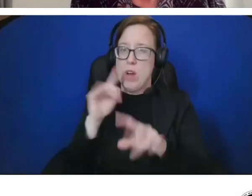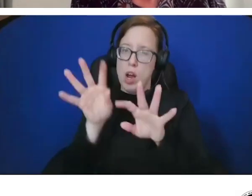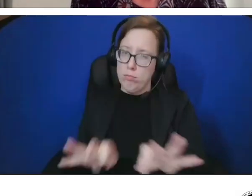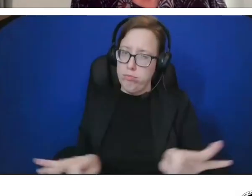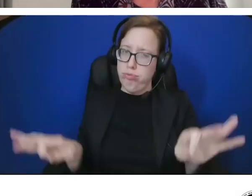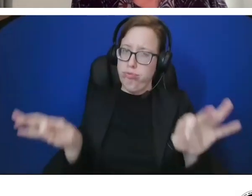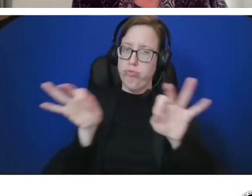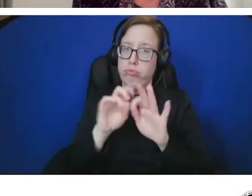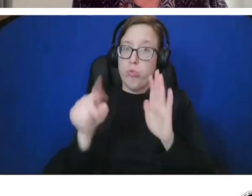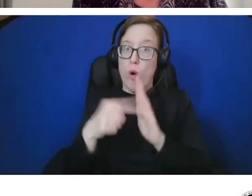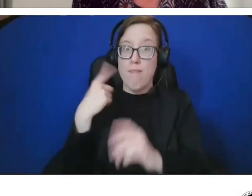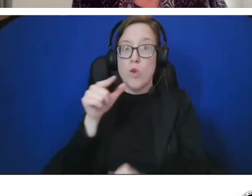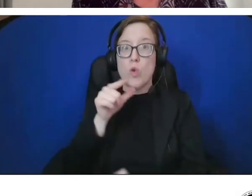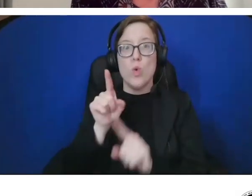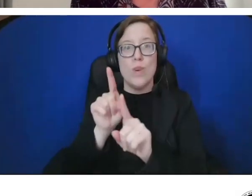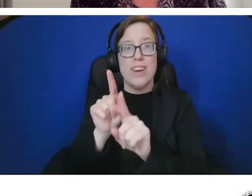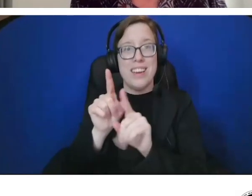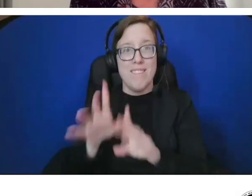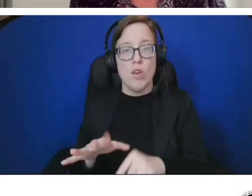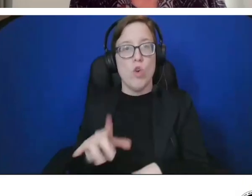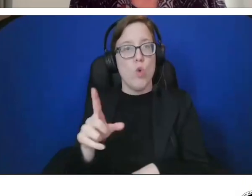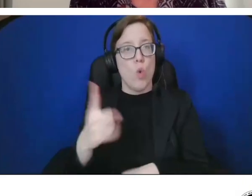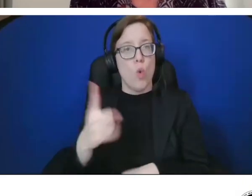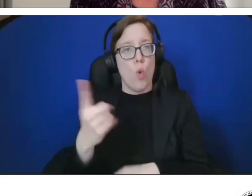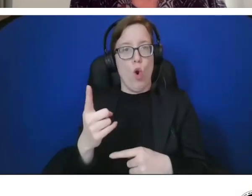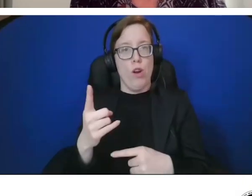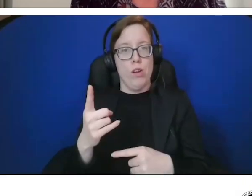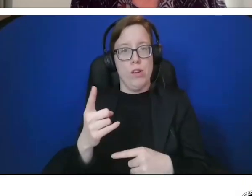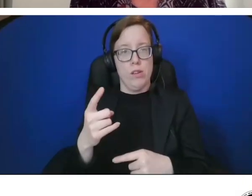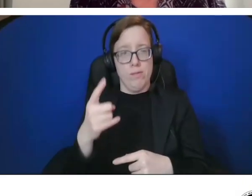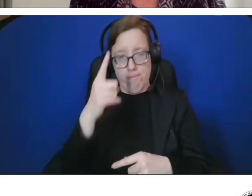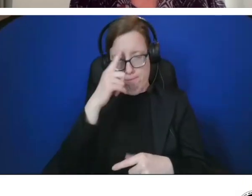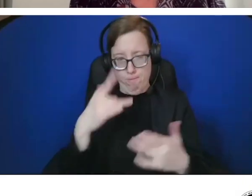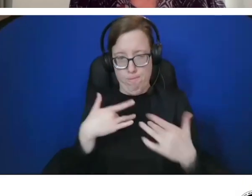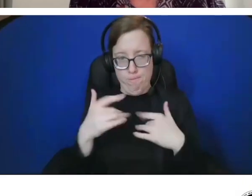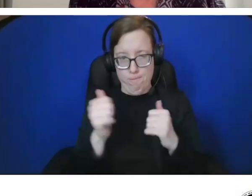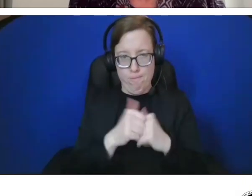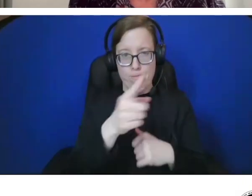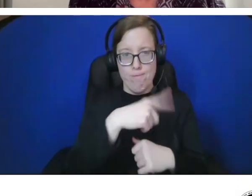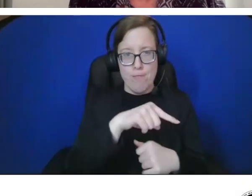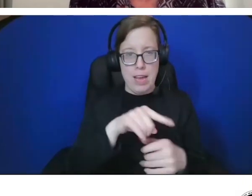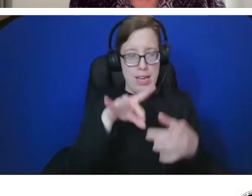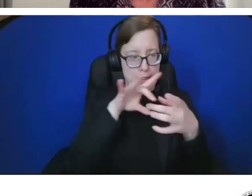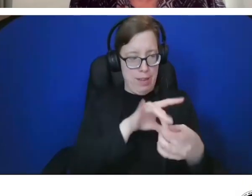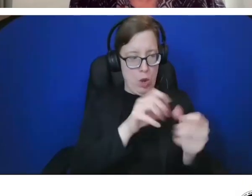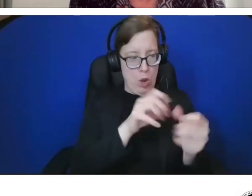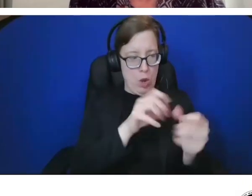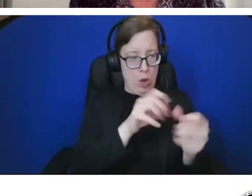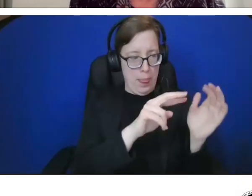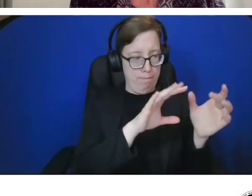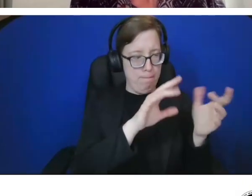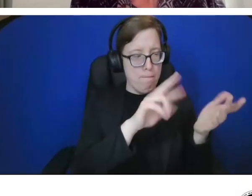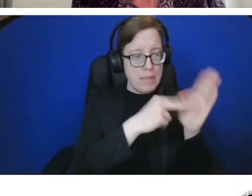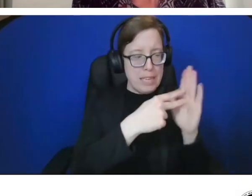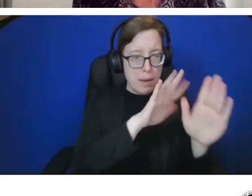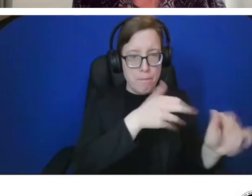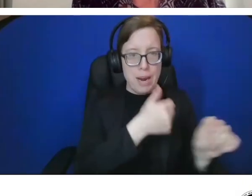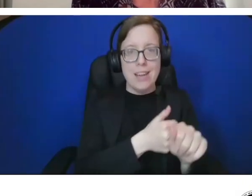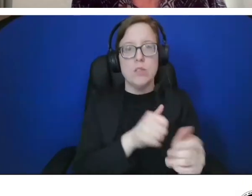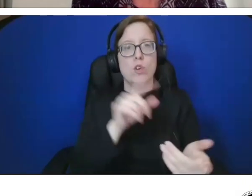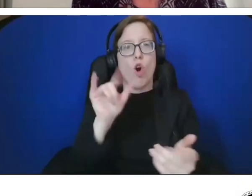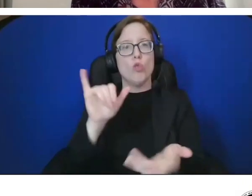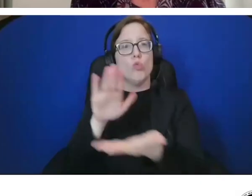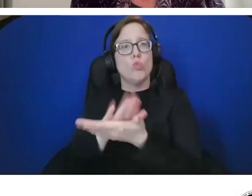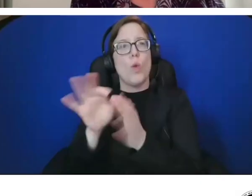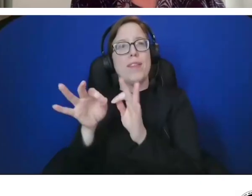interveners. So you're always going to be concerned with meaning making, and school interpreters also have this role that